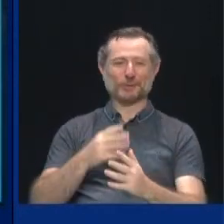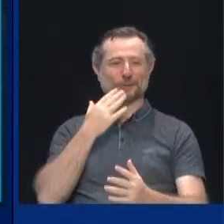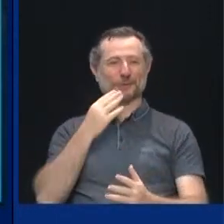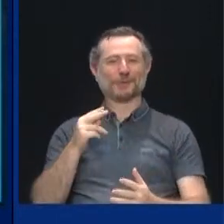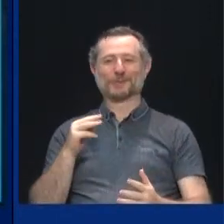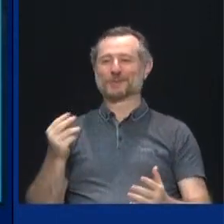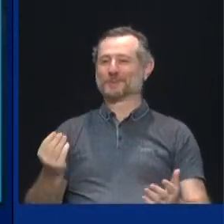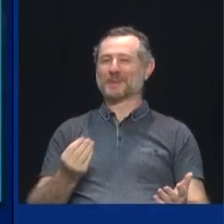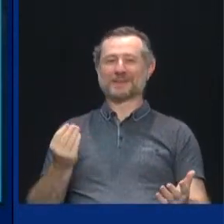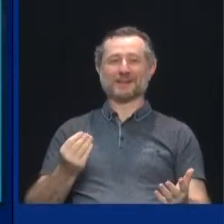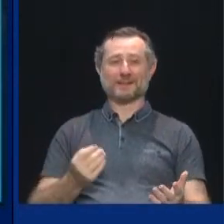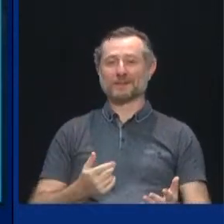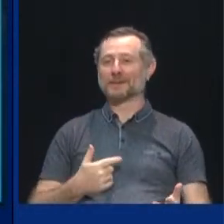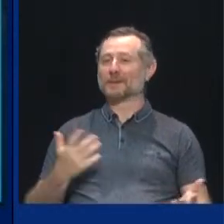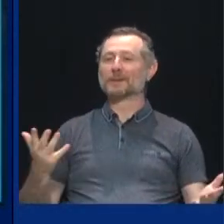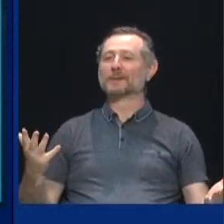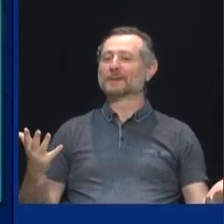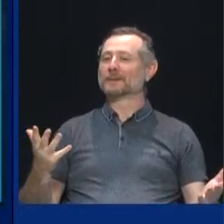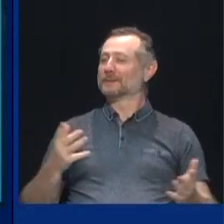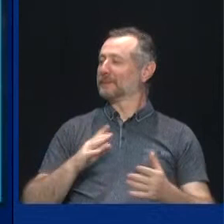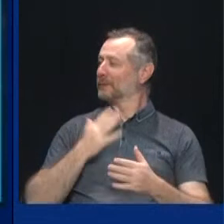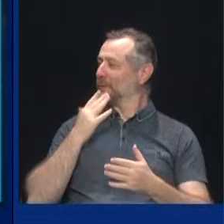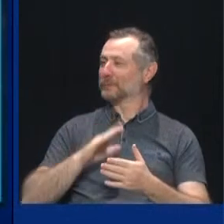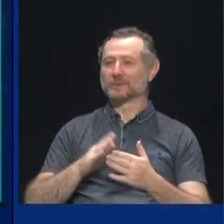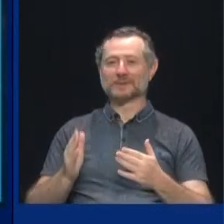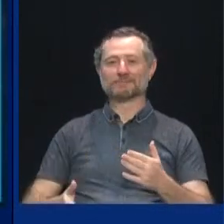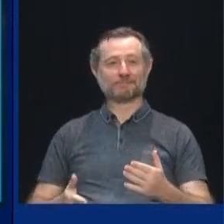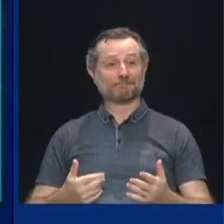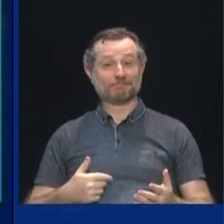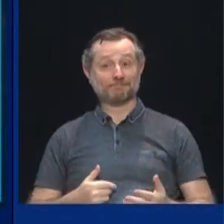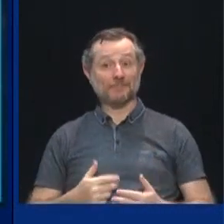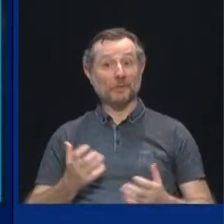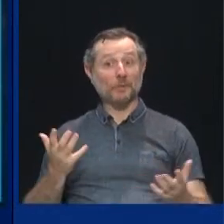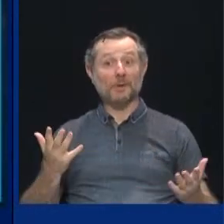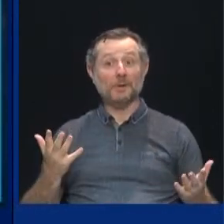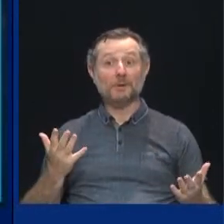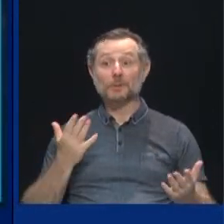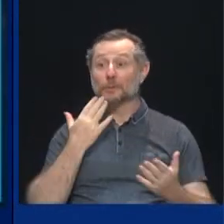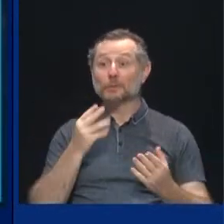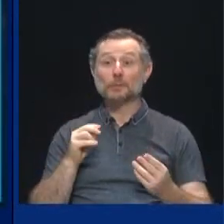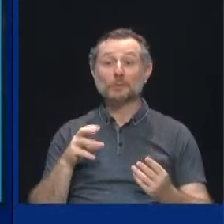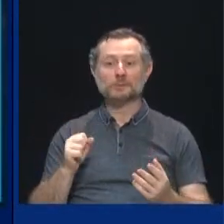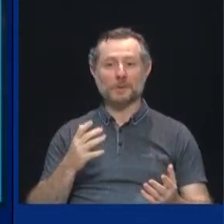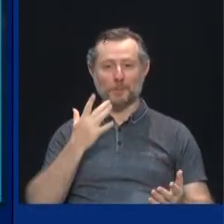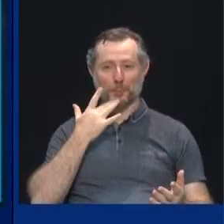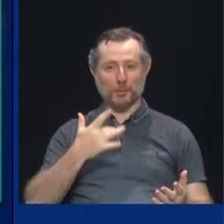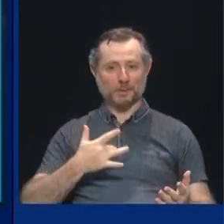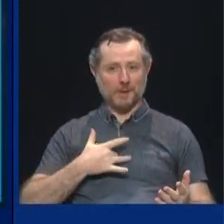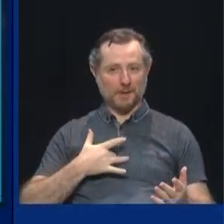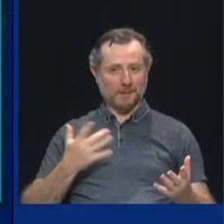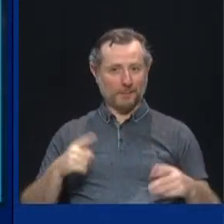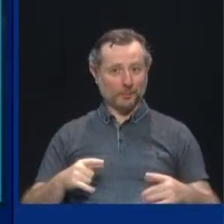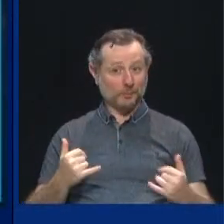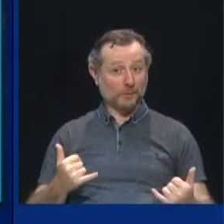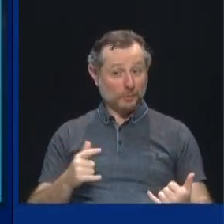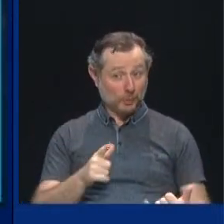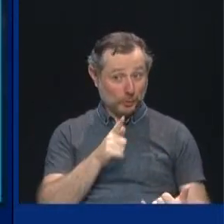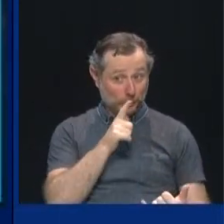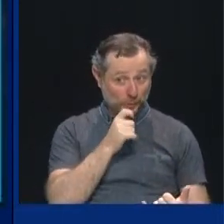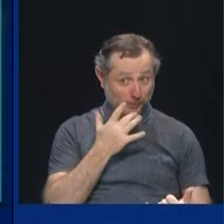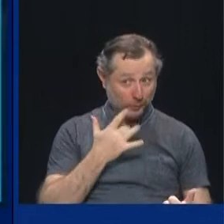weekend. Good news is we have a birthday coming up today. Whose birthday is it